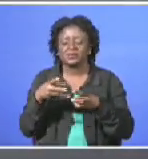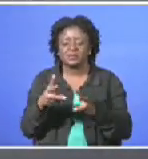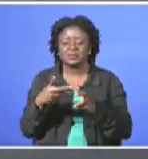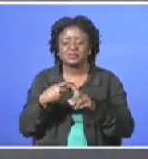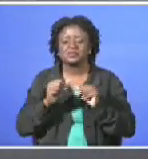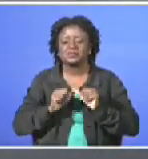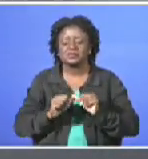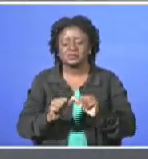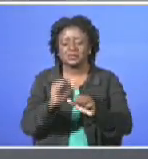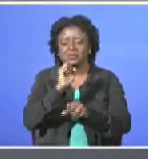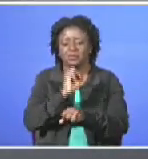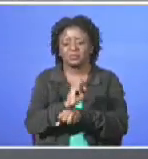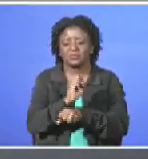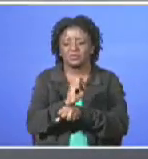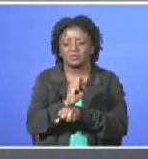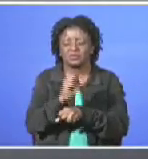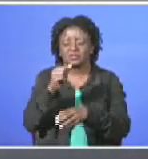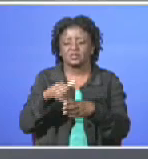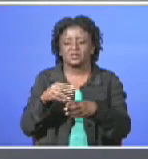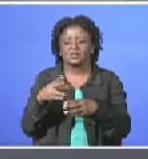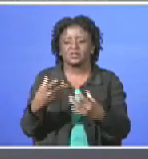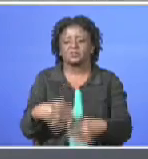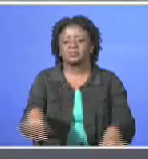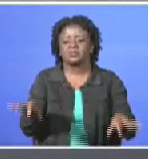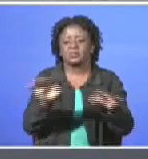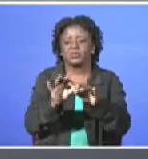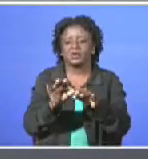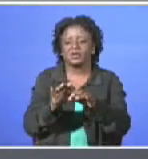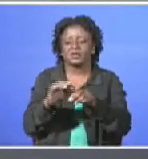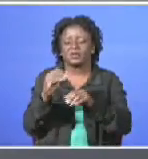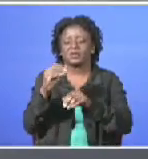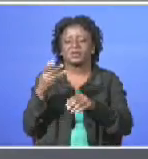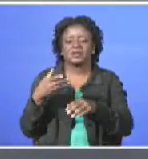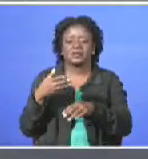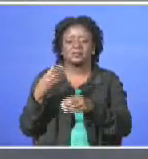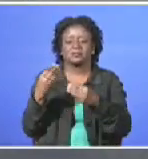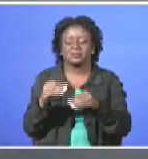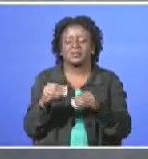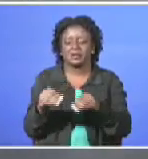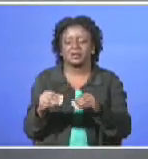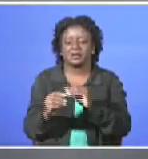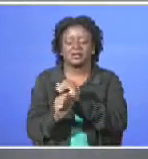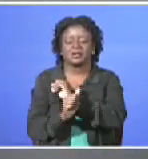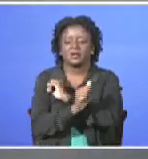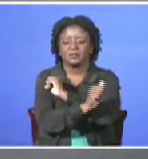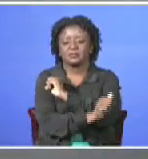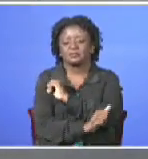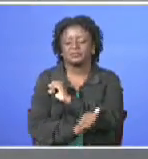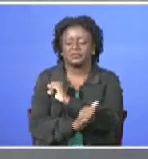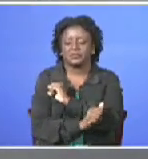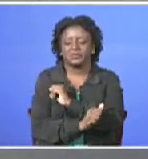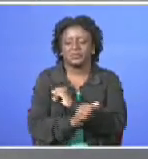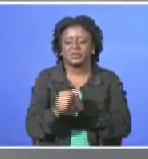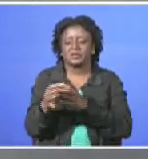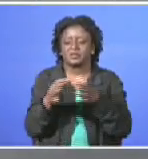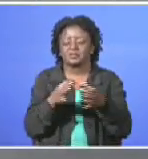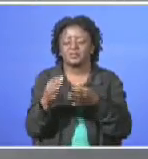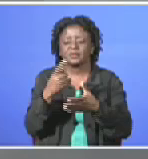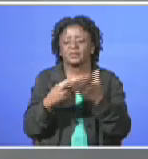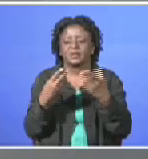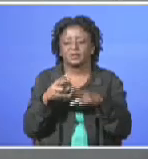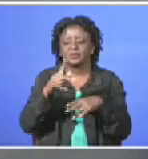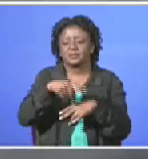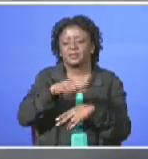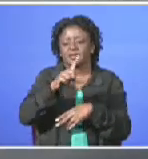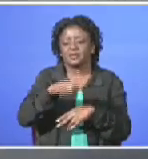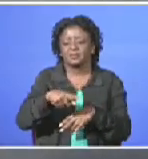operational in an important overseas market. The airline's chairman explains what happened, while the Progressive Liberal Party is calling the government out